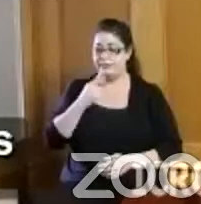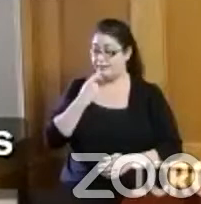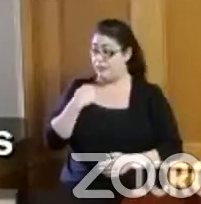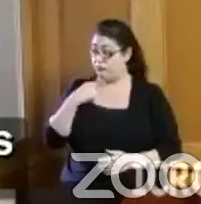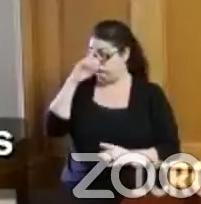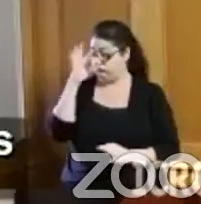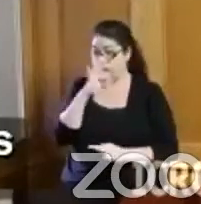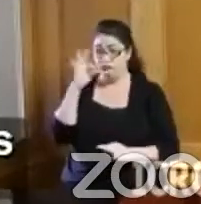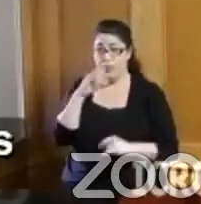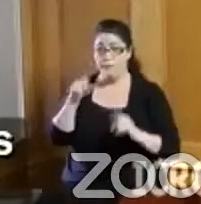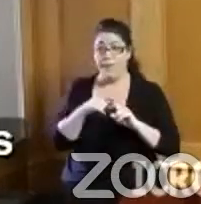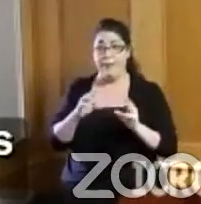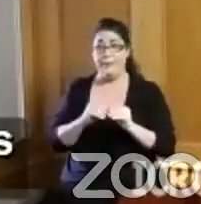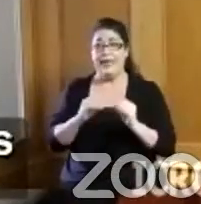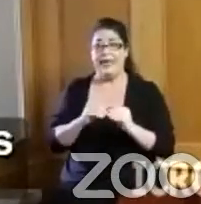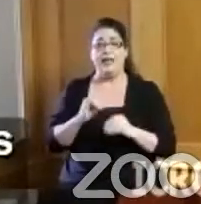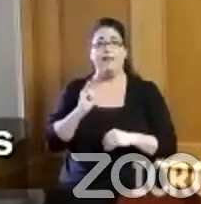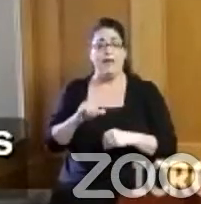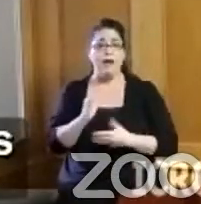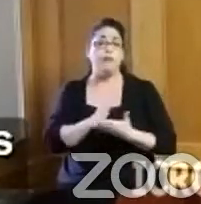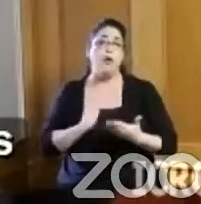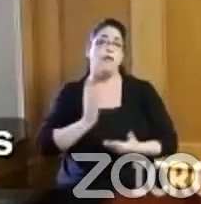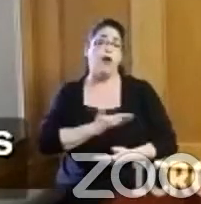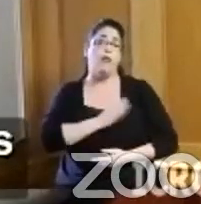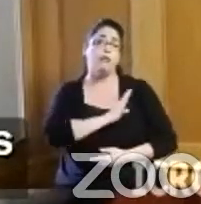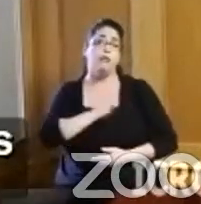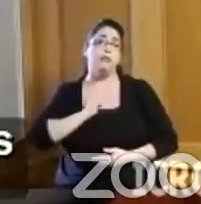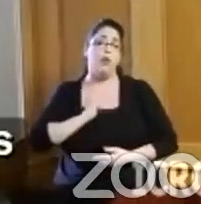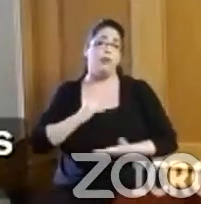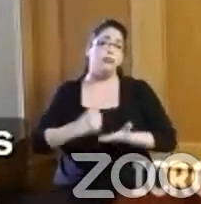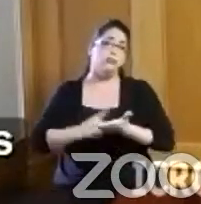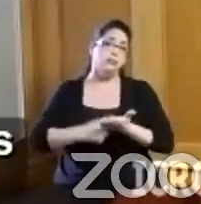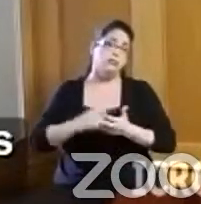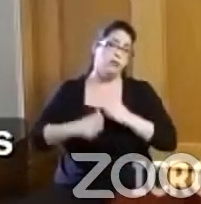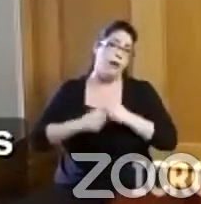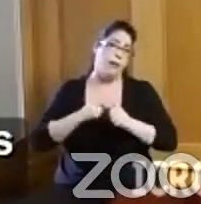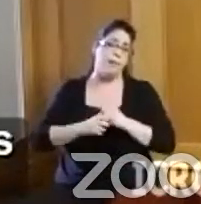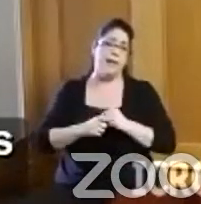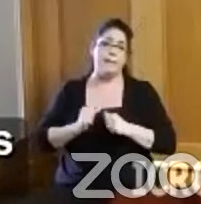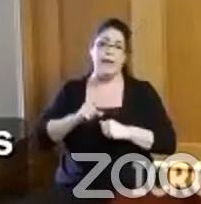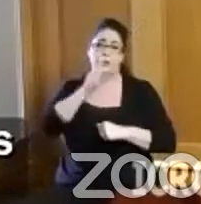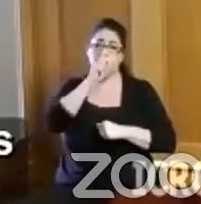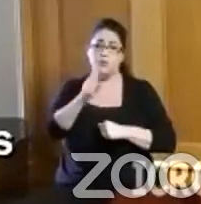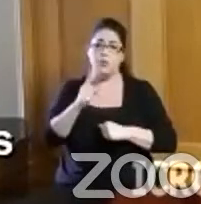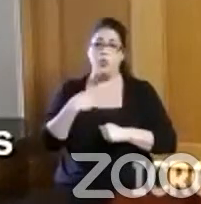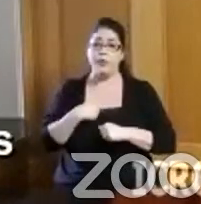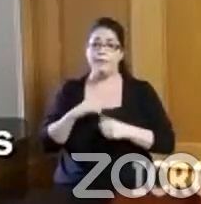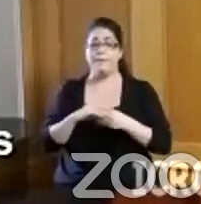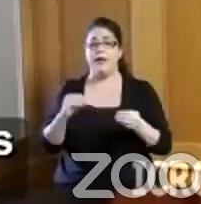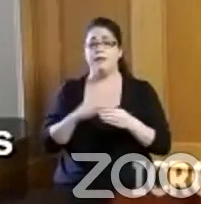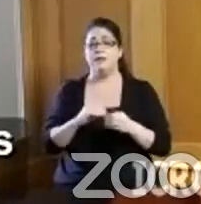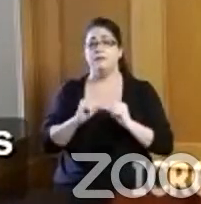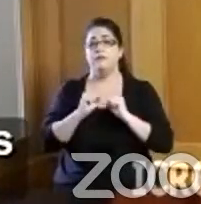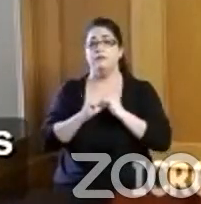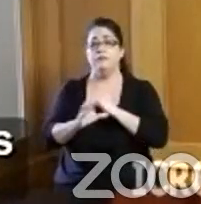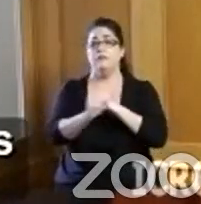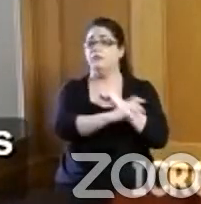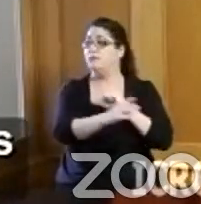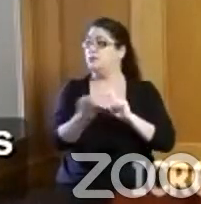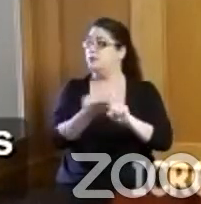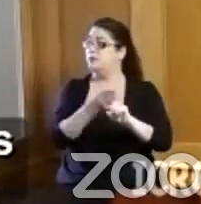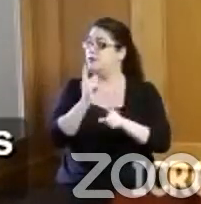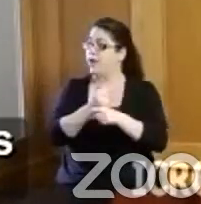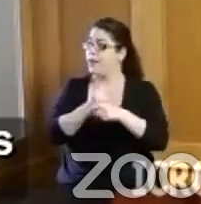it, and that's part of the dilemma that we have here at the board, trying to make sure our marketing and messages get out. But I have no reason not